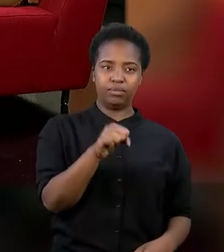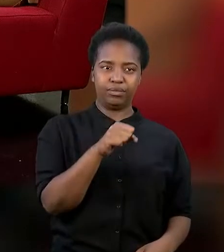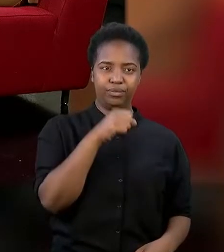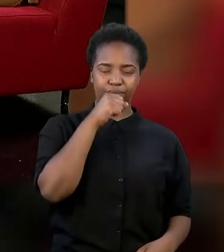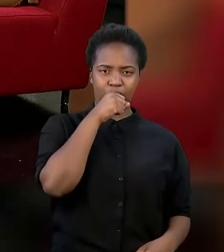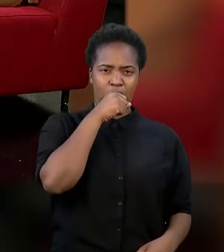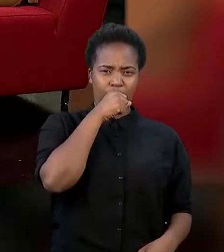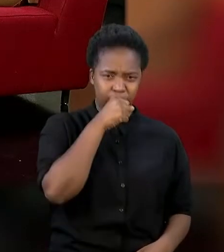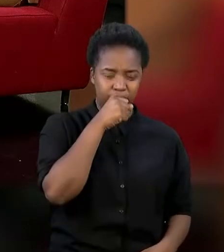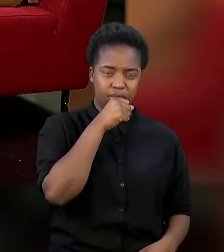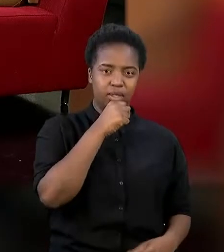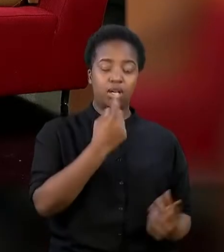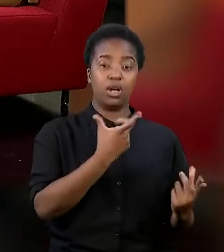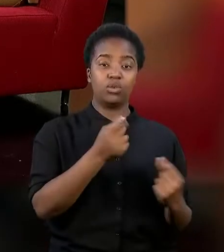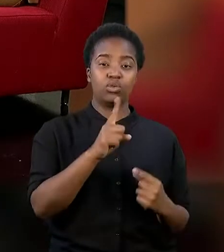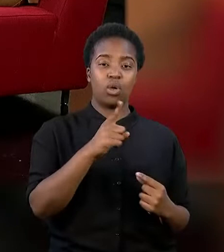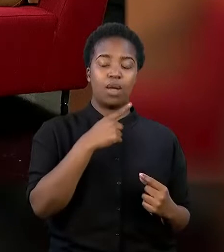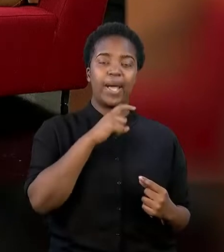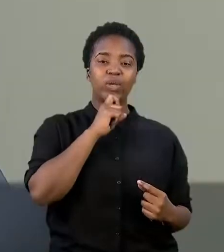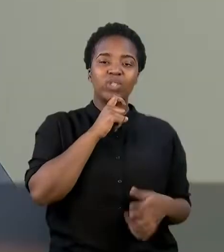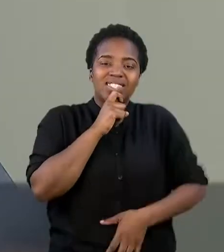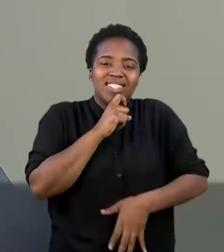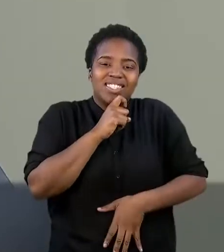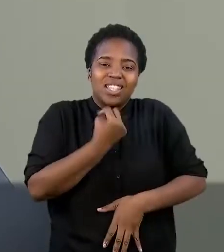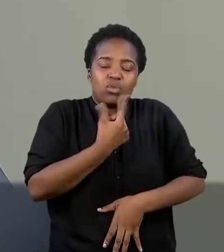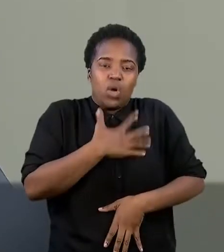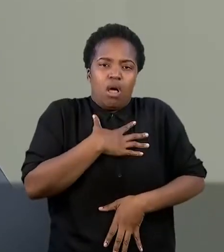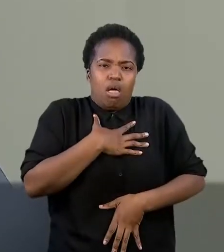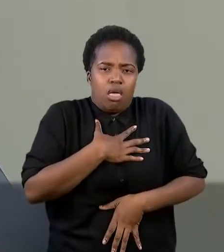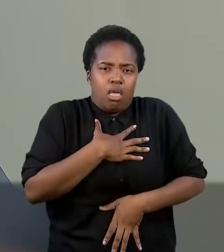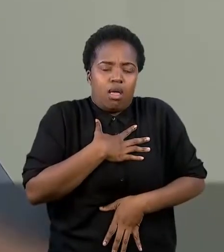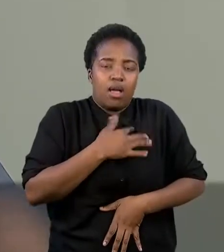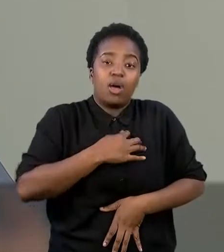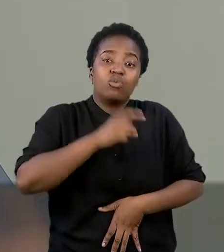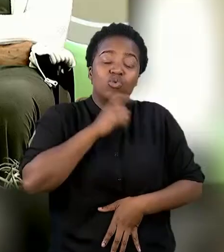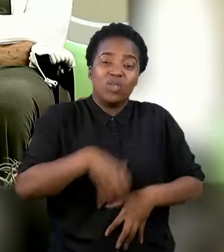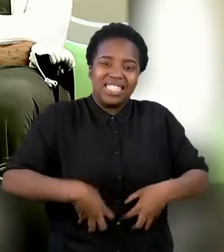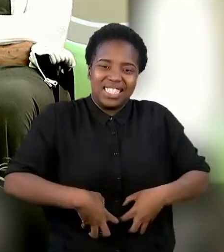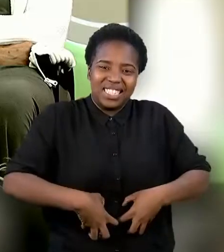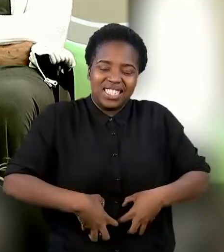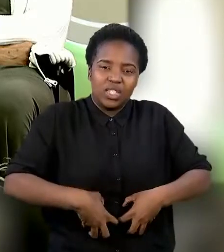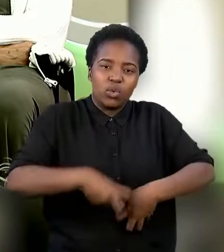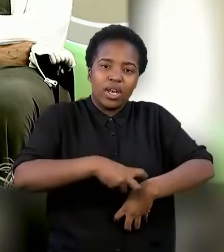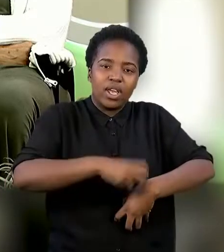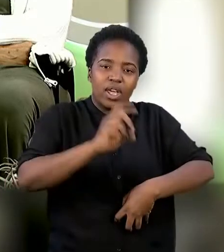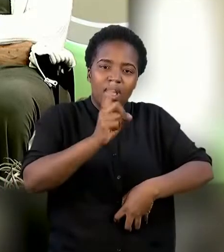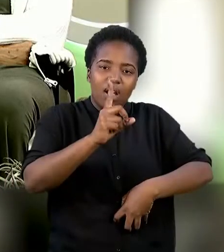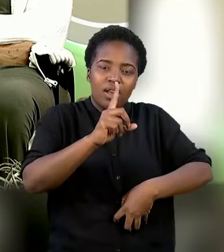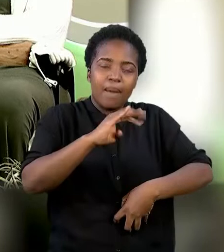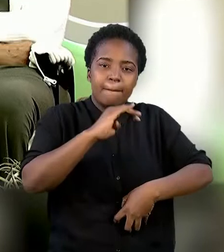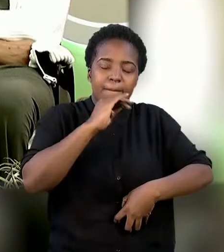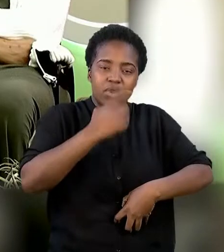throat. Yes. I want to do that. I use my stomach muscles to do this. Now, to use your stomach muscles, you